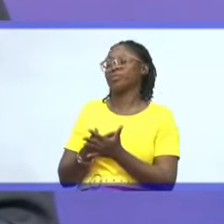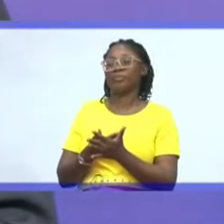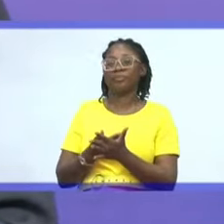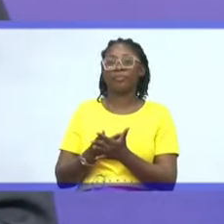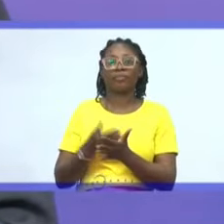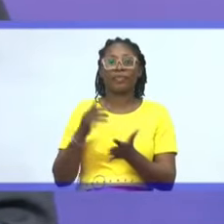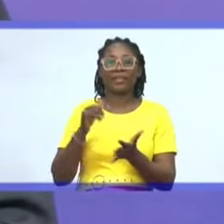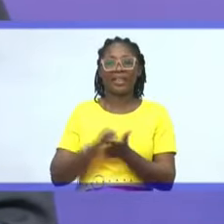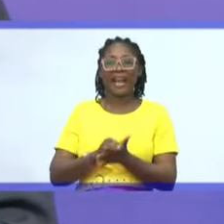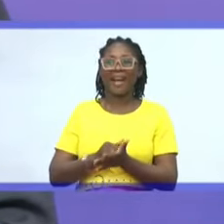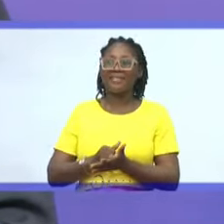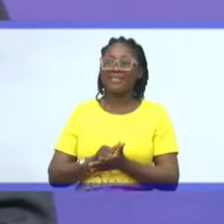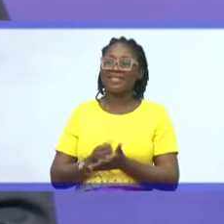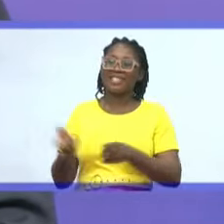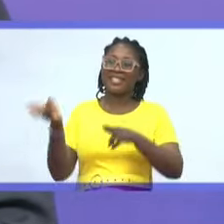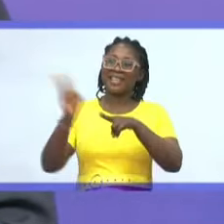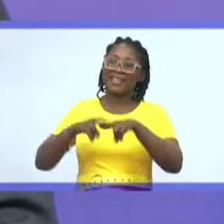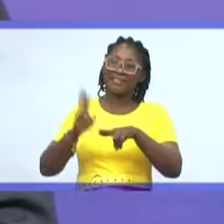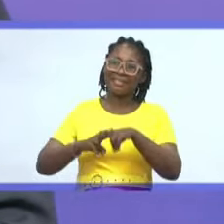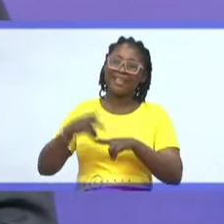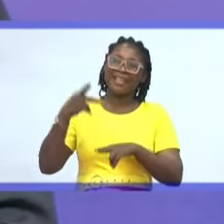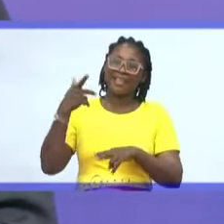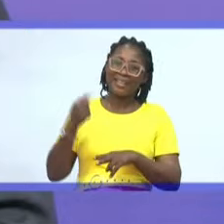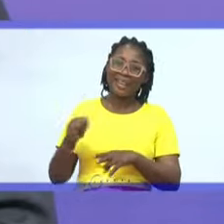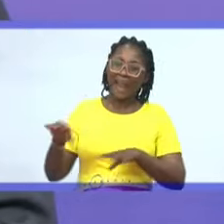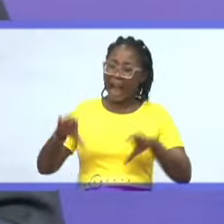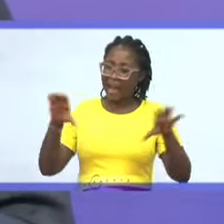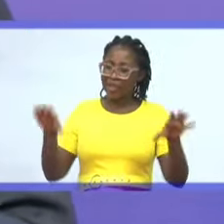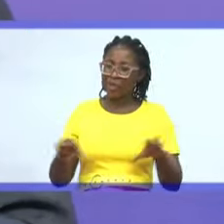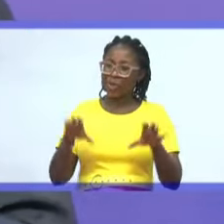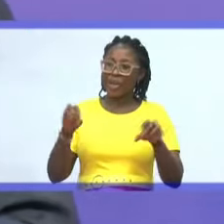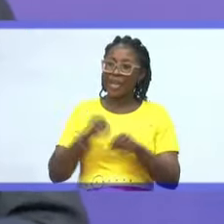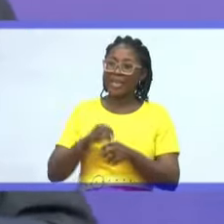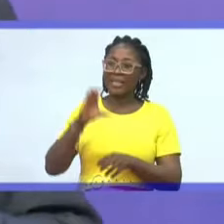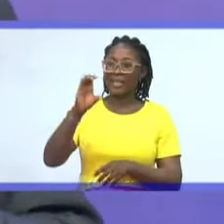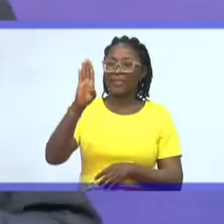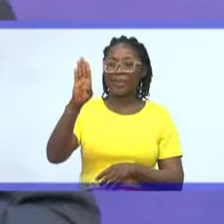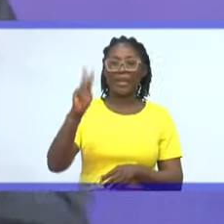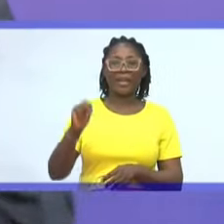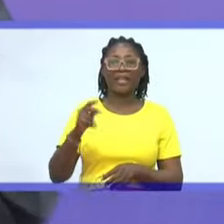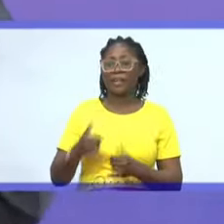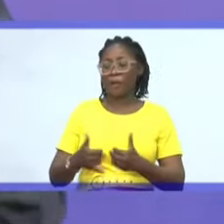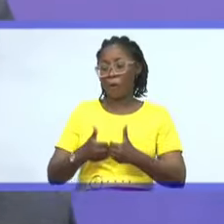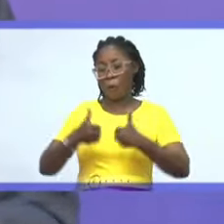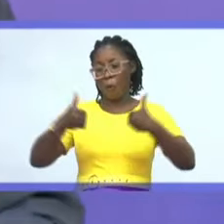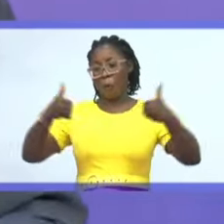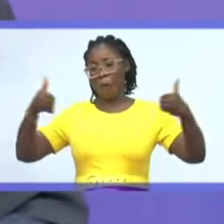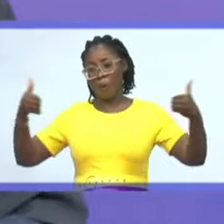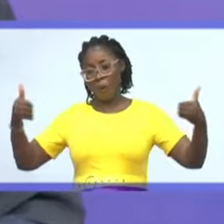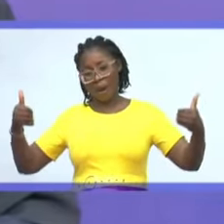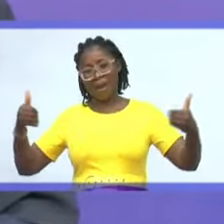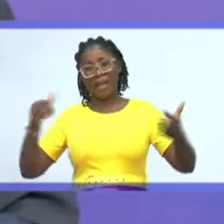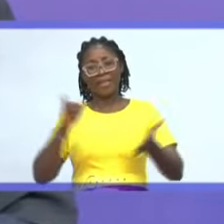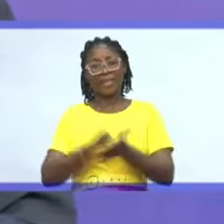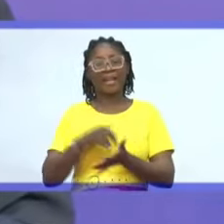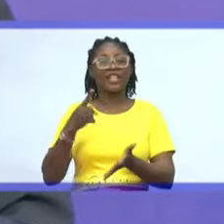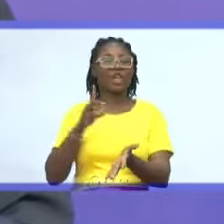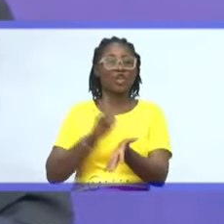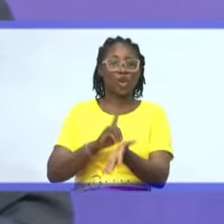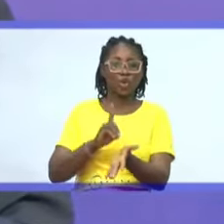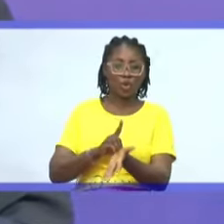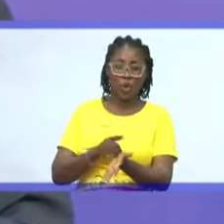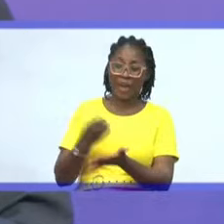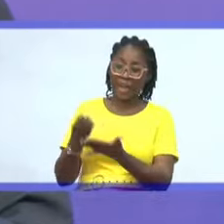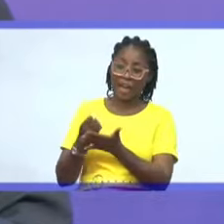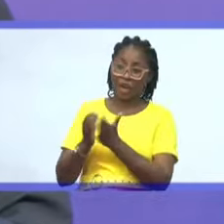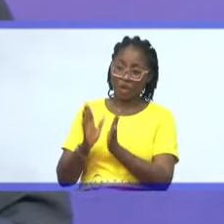That aggravated the actions in CBN, the very, very wide gap that the doctor